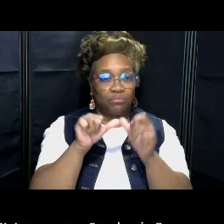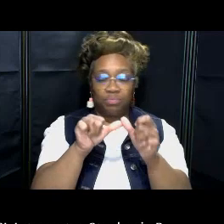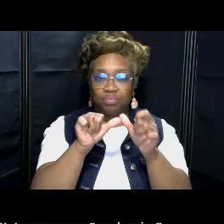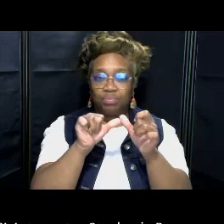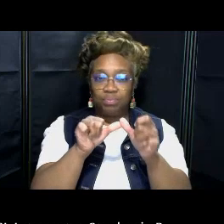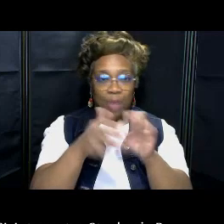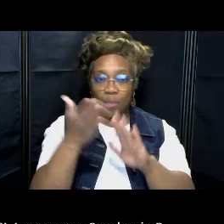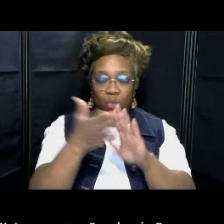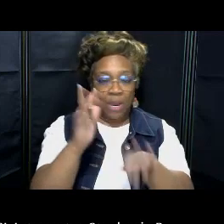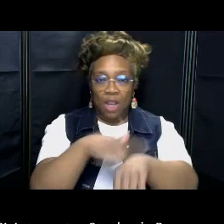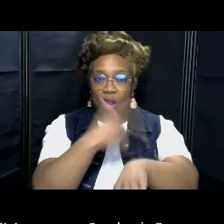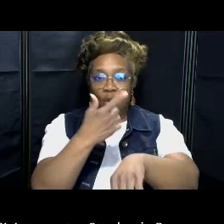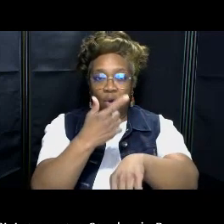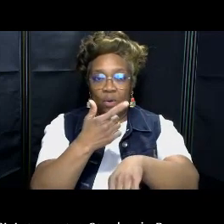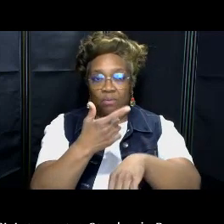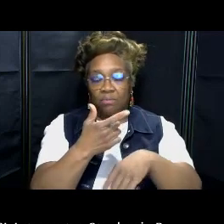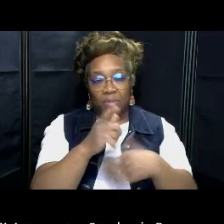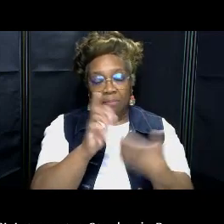it could be empty.